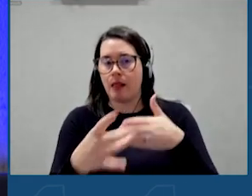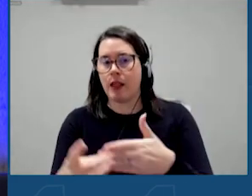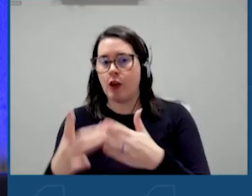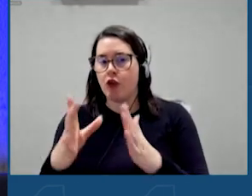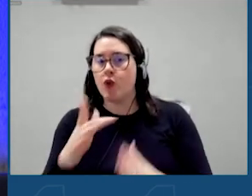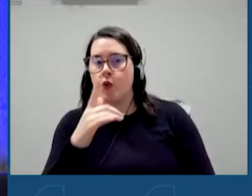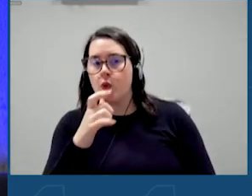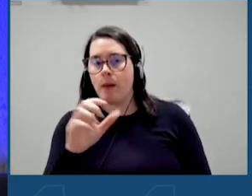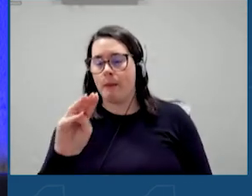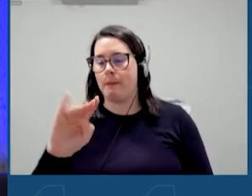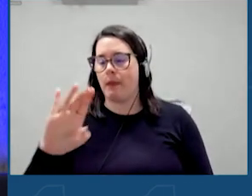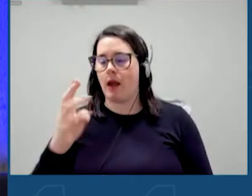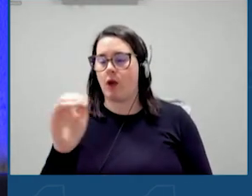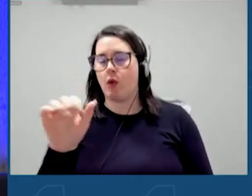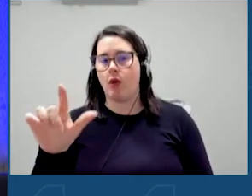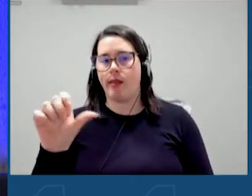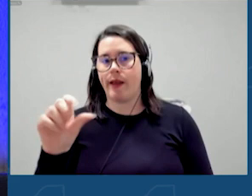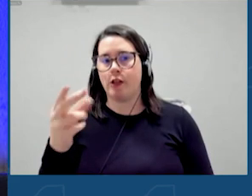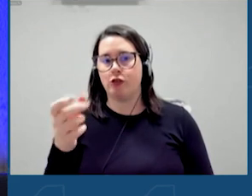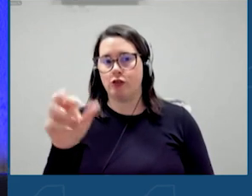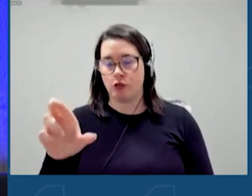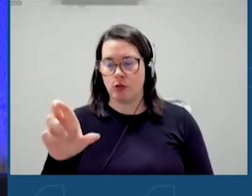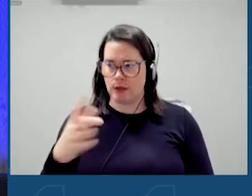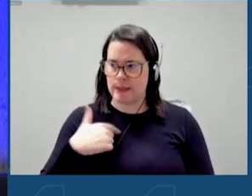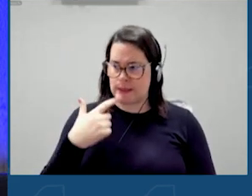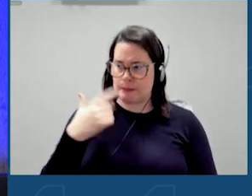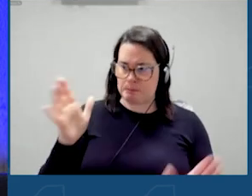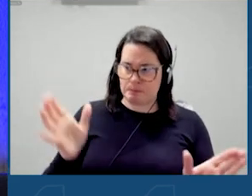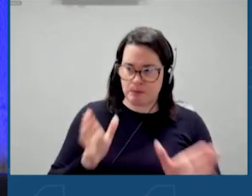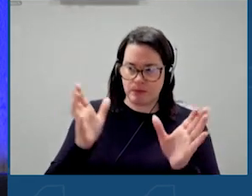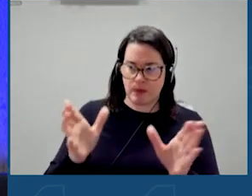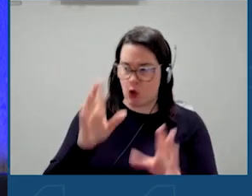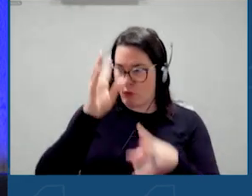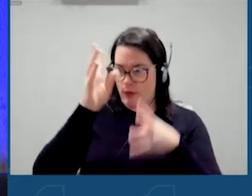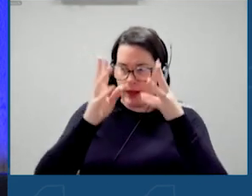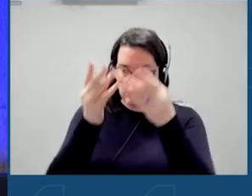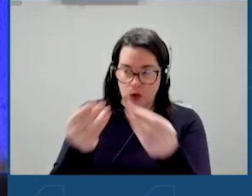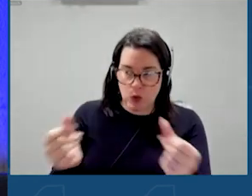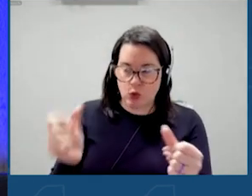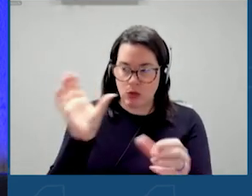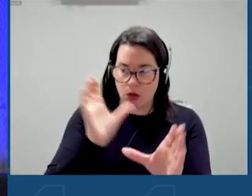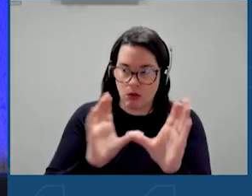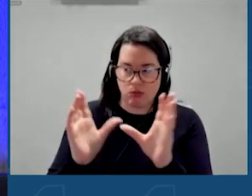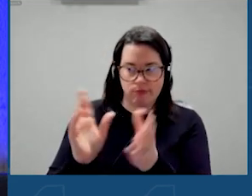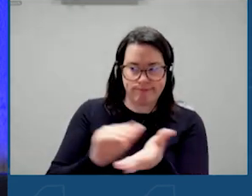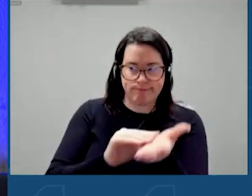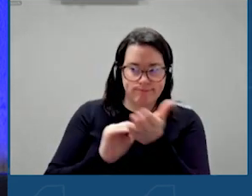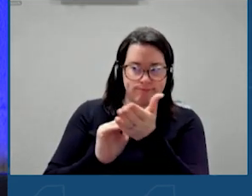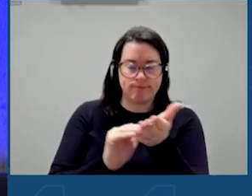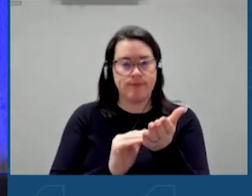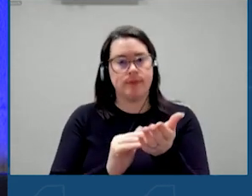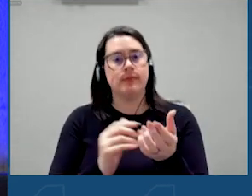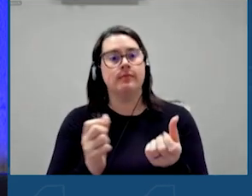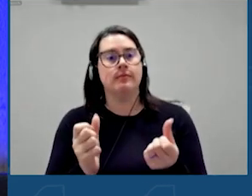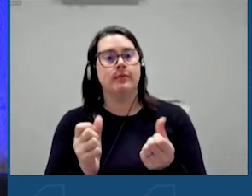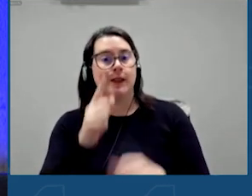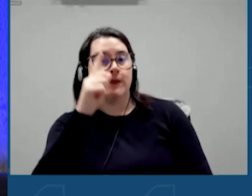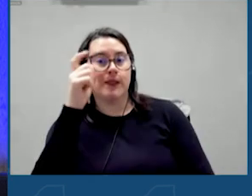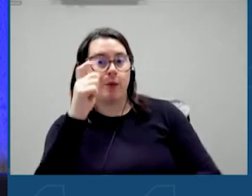no stone unturned in our quest for creative solutions. And throughout the summer and fall, we were busy.